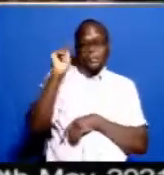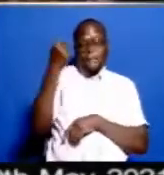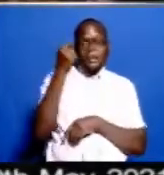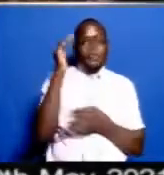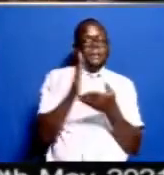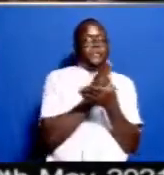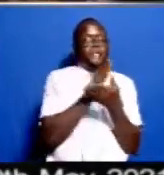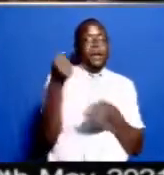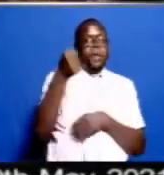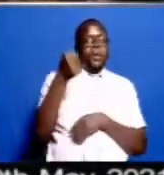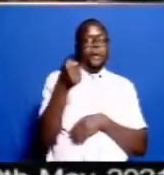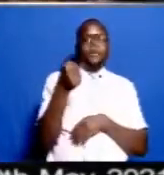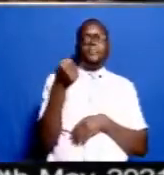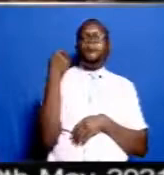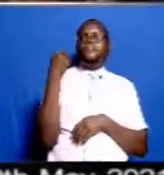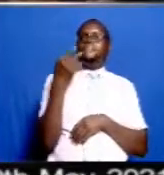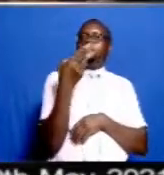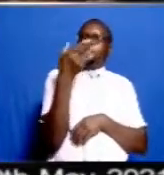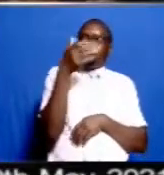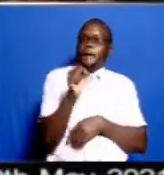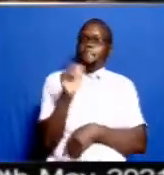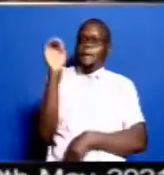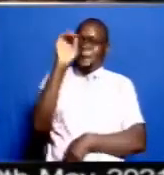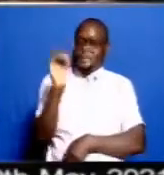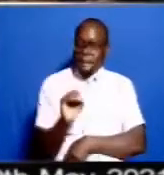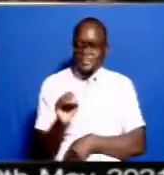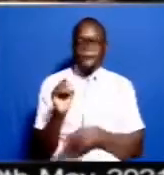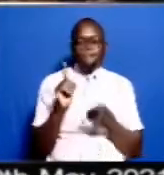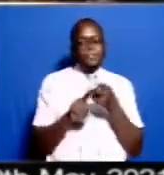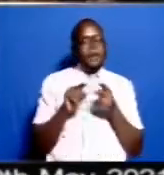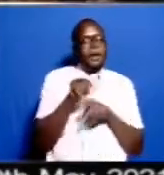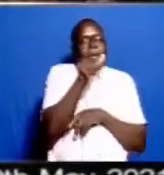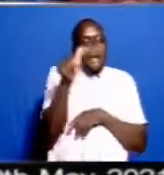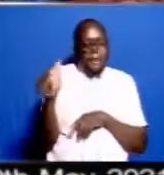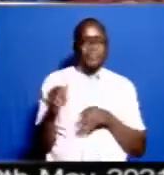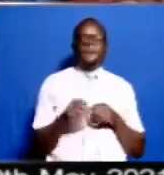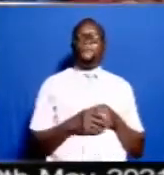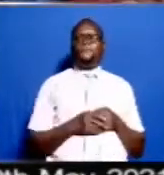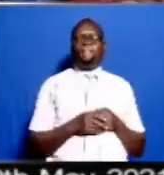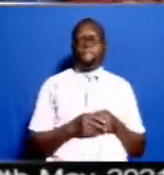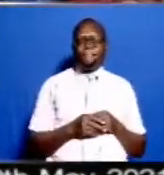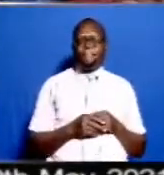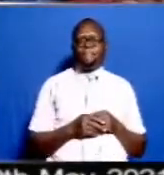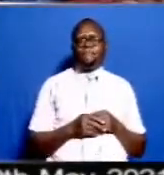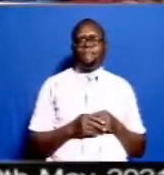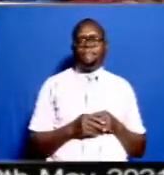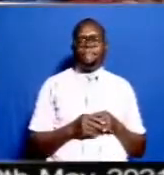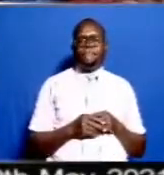shareholding of at least 45% and its subsidiaries.